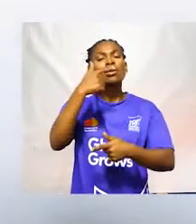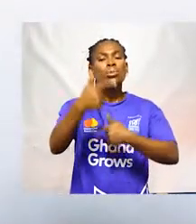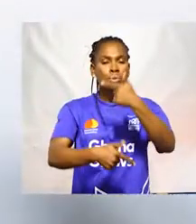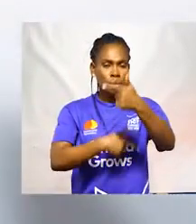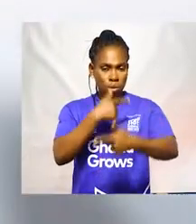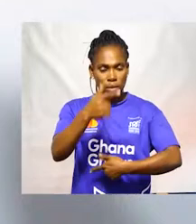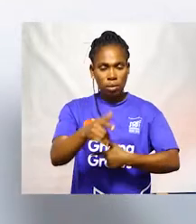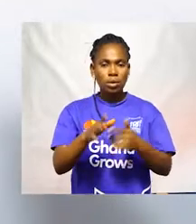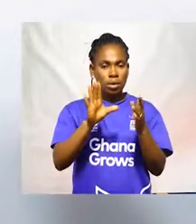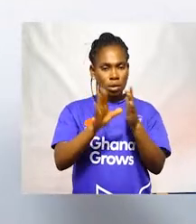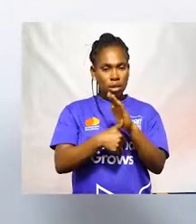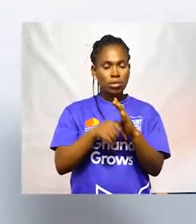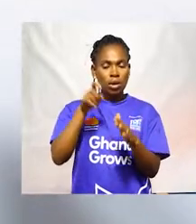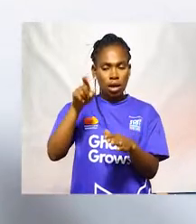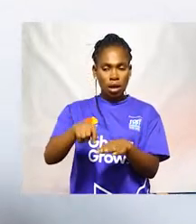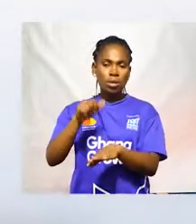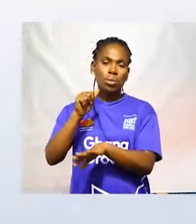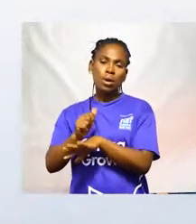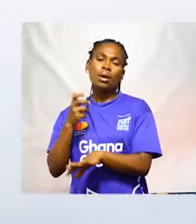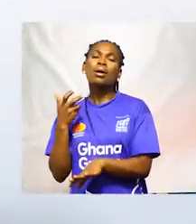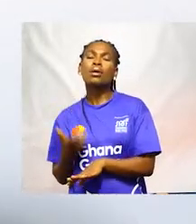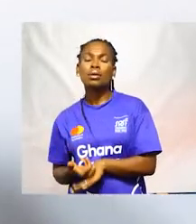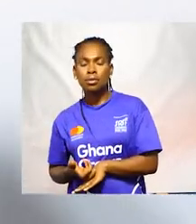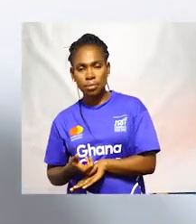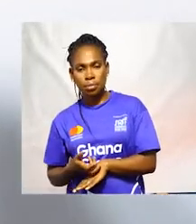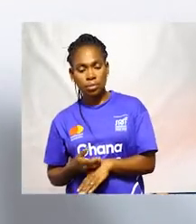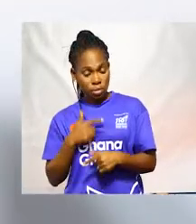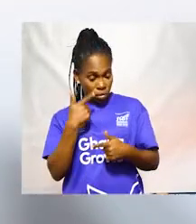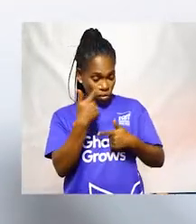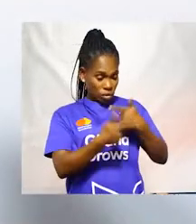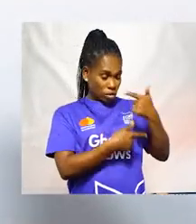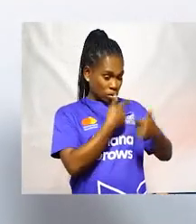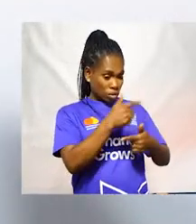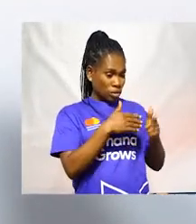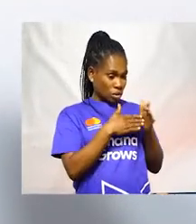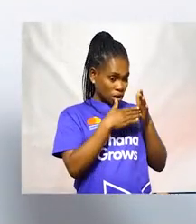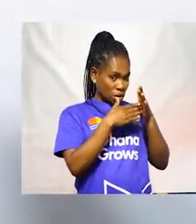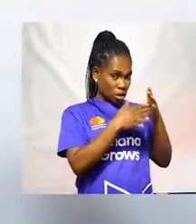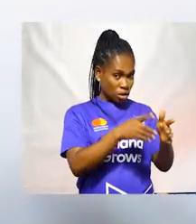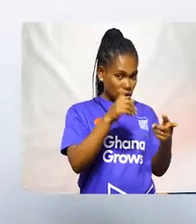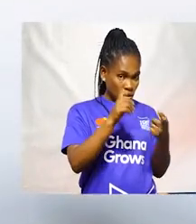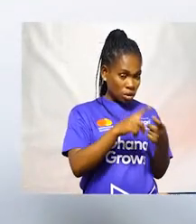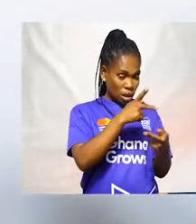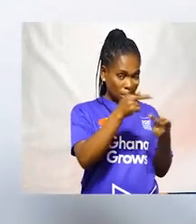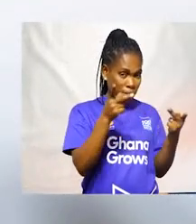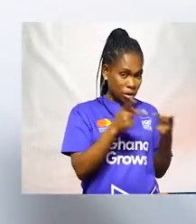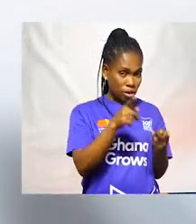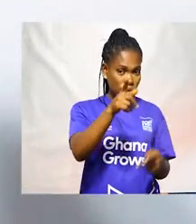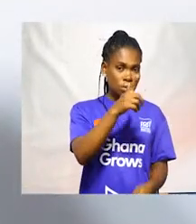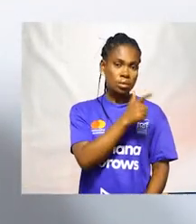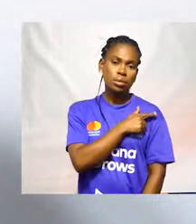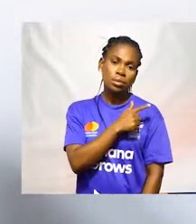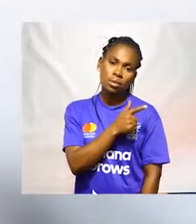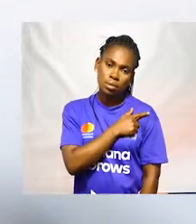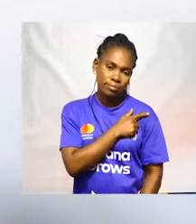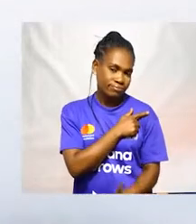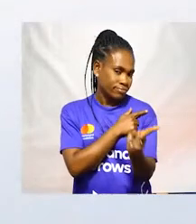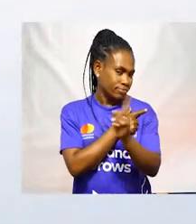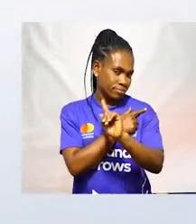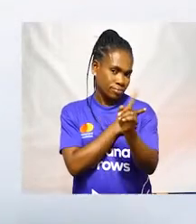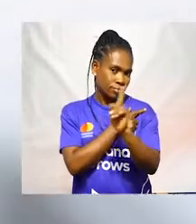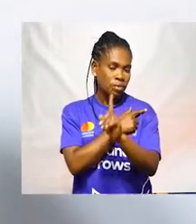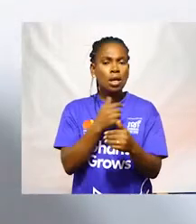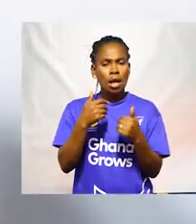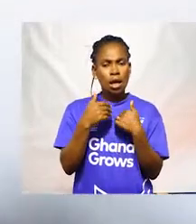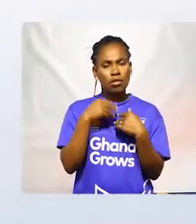we have to work hard. So grace should not lead you to the place where you are lazy. Because the apostle who preached